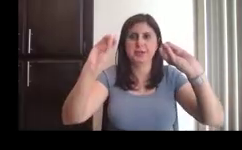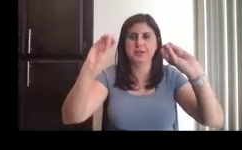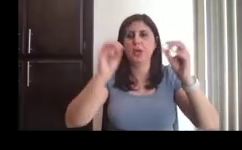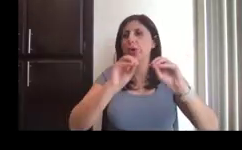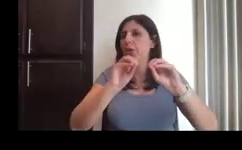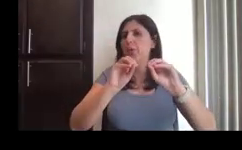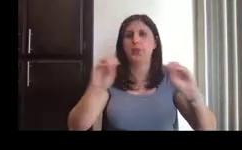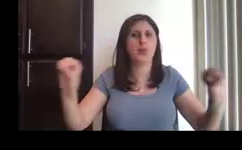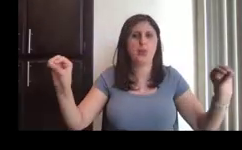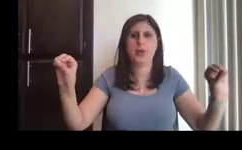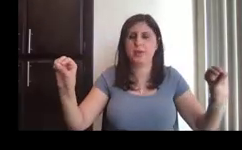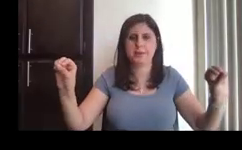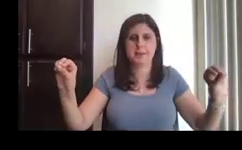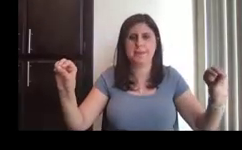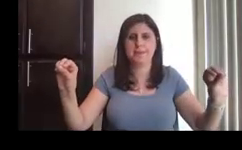And there's zeros.